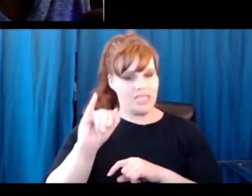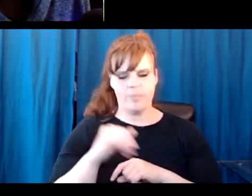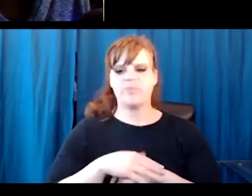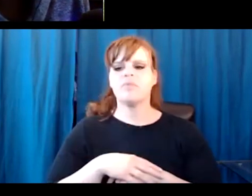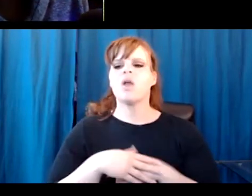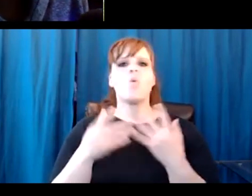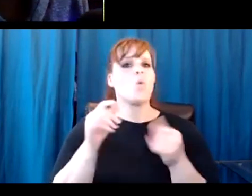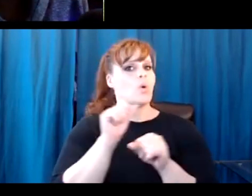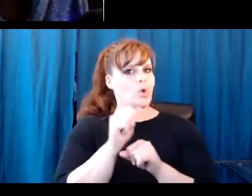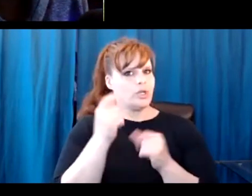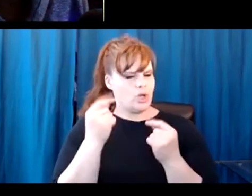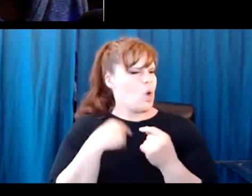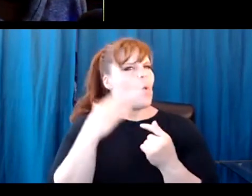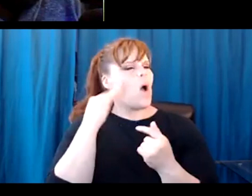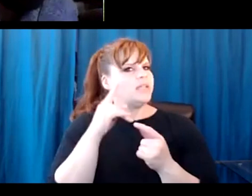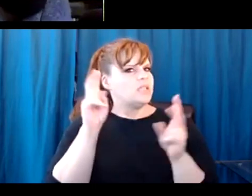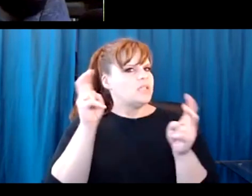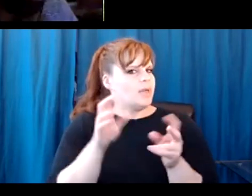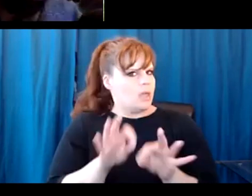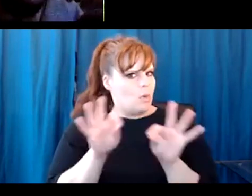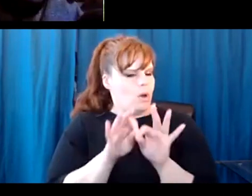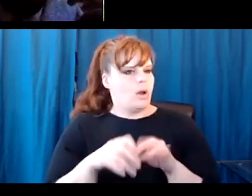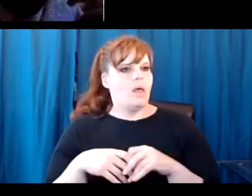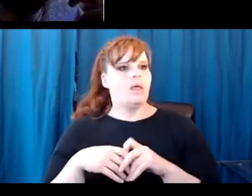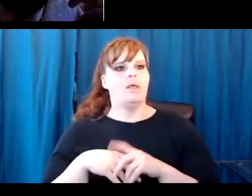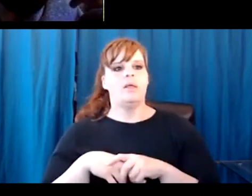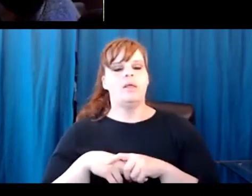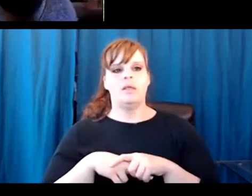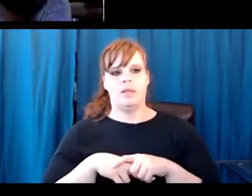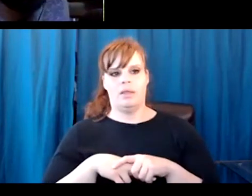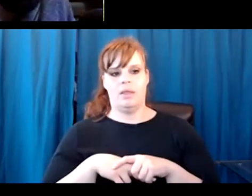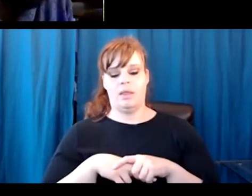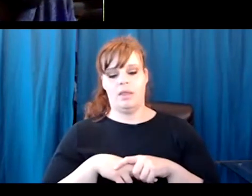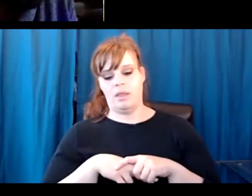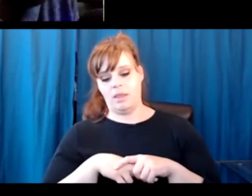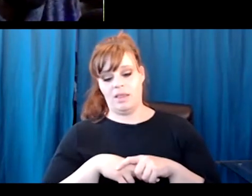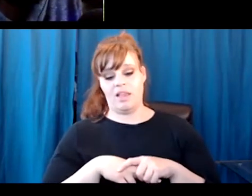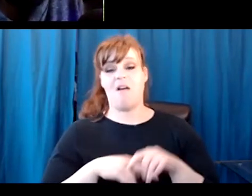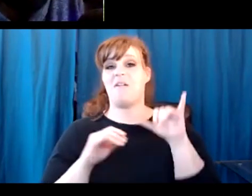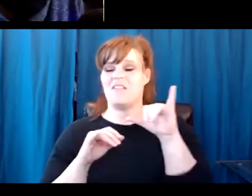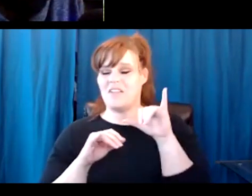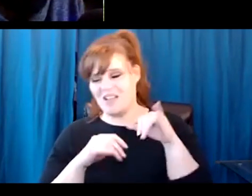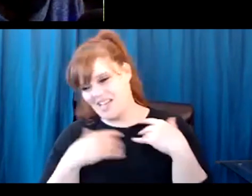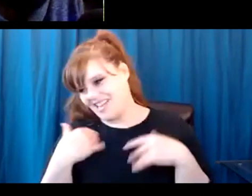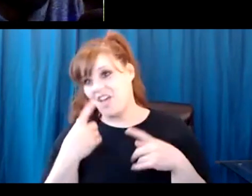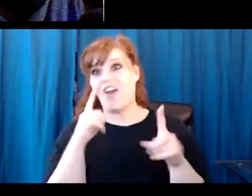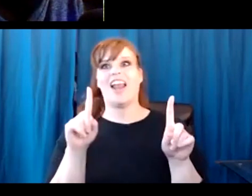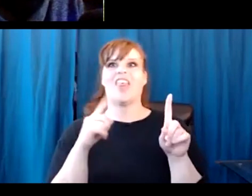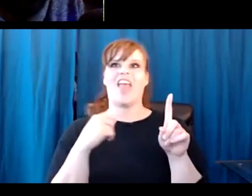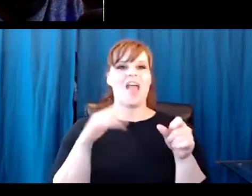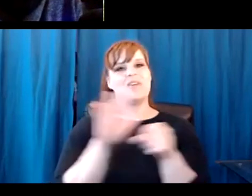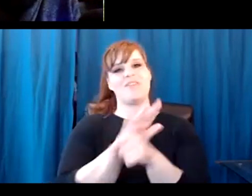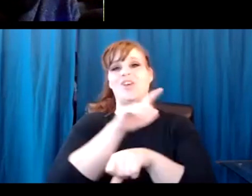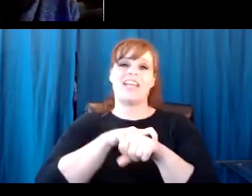this topic important to you? Oh man, I am actually, like, finally a full-time